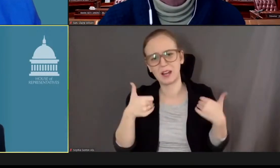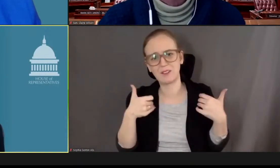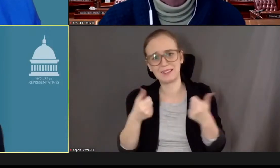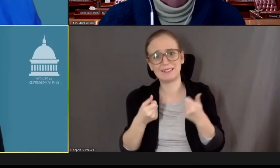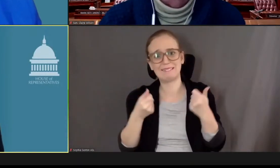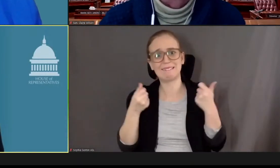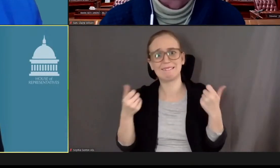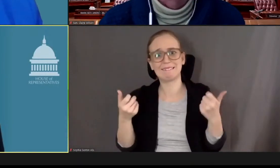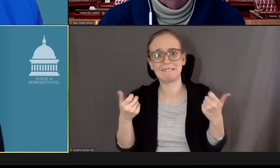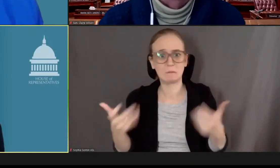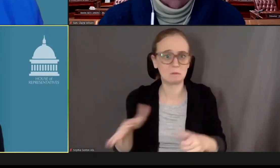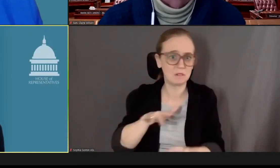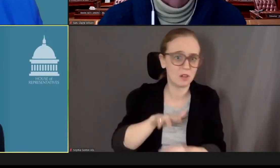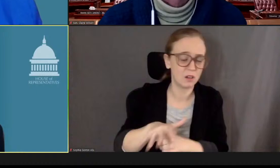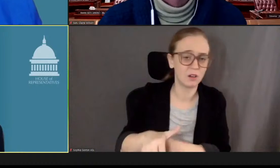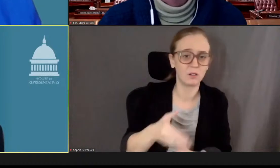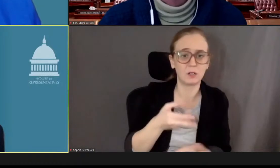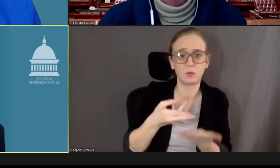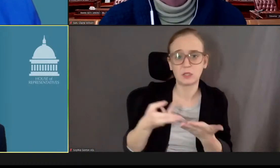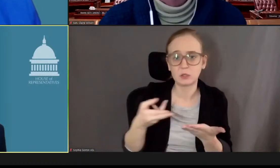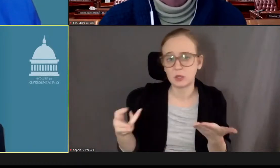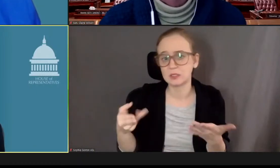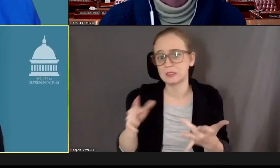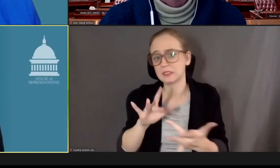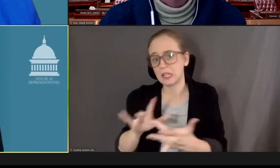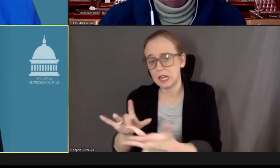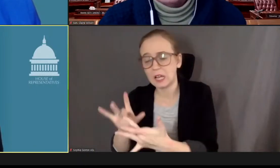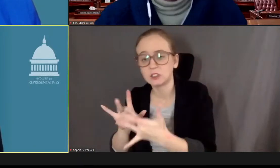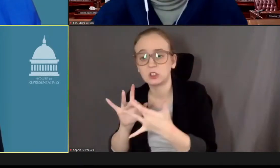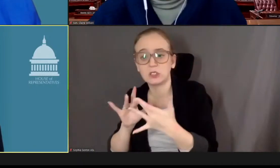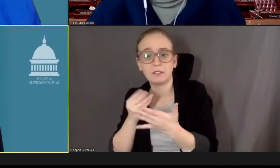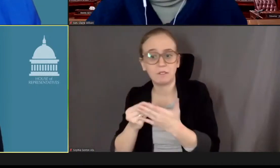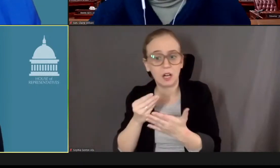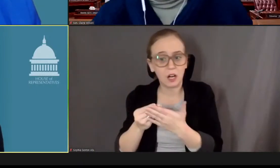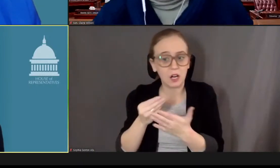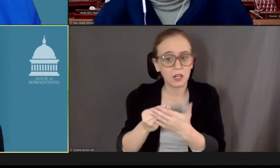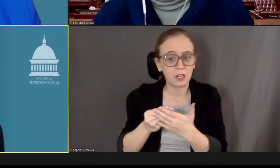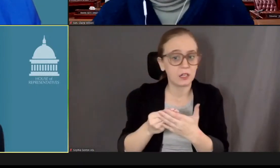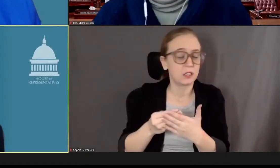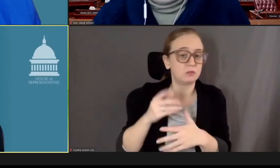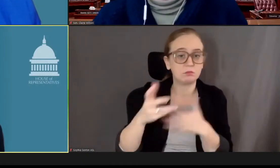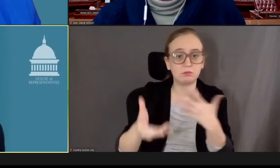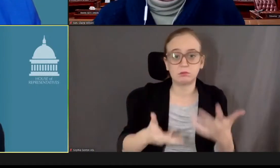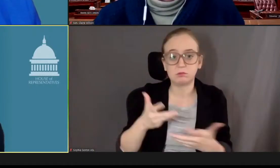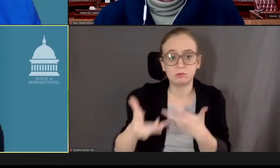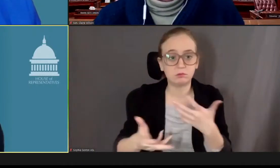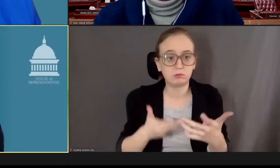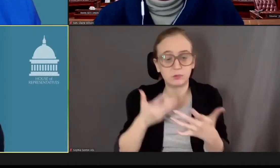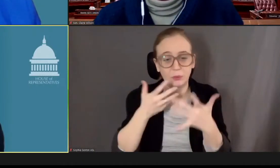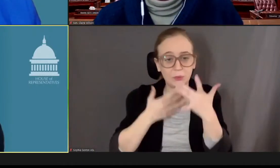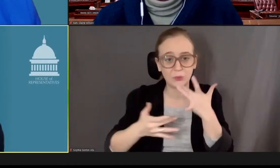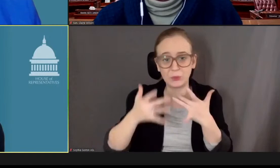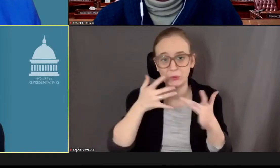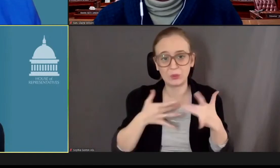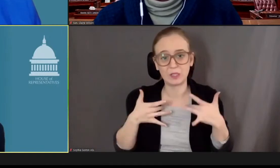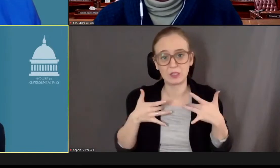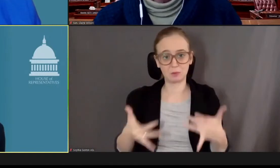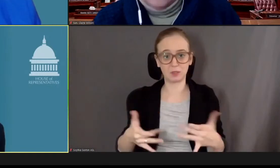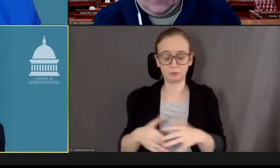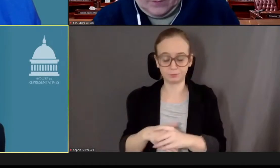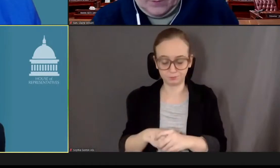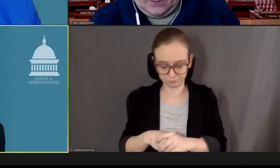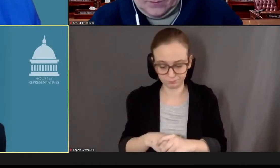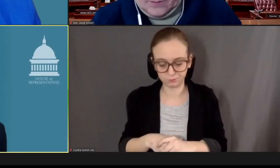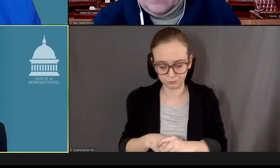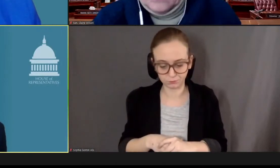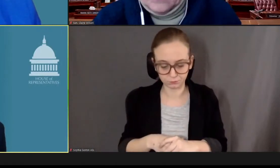able to get these funding deployed out and to be able to get the help we need to apply. The last thing I'll say